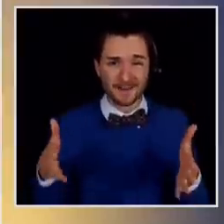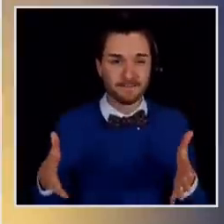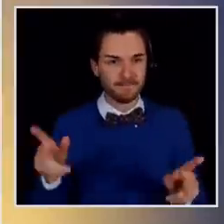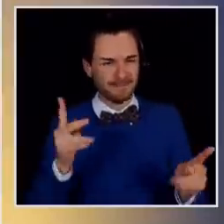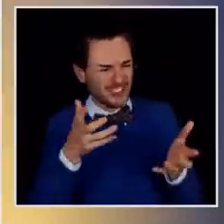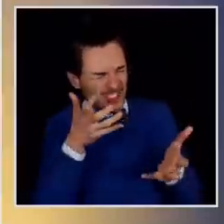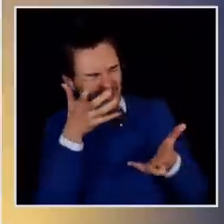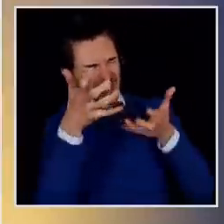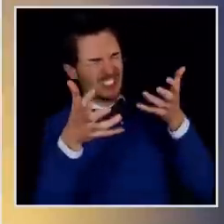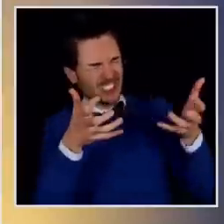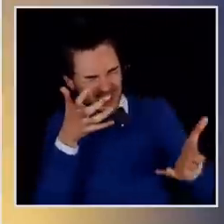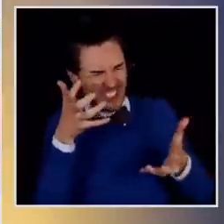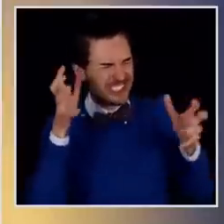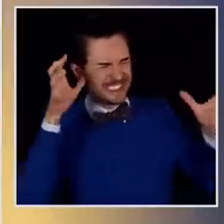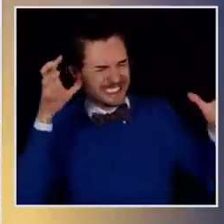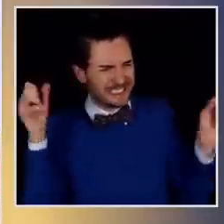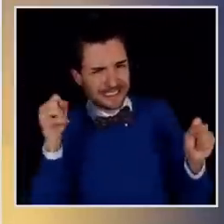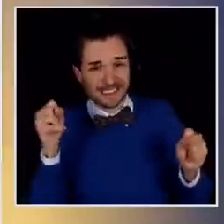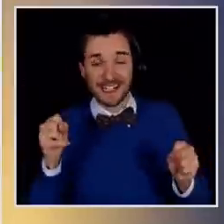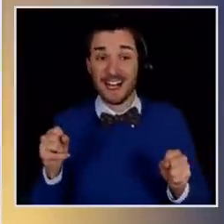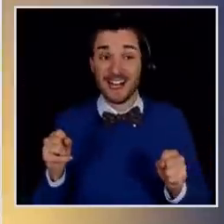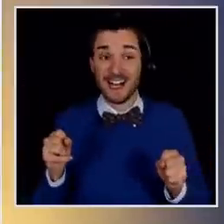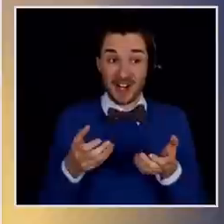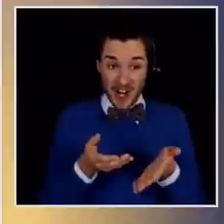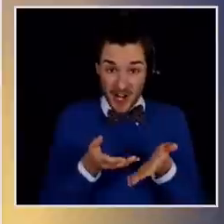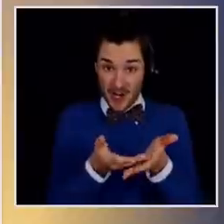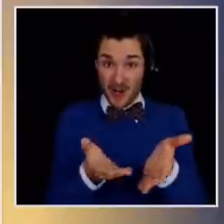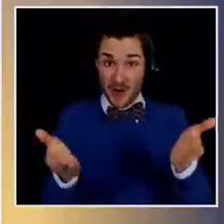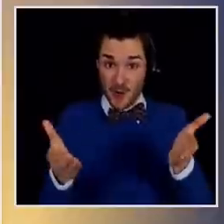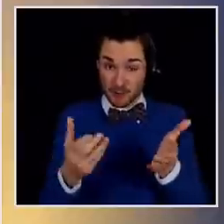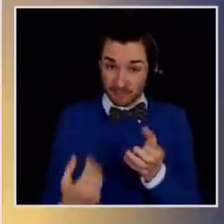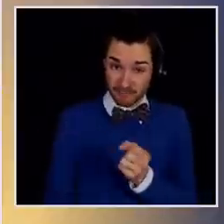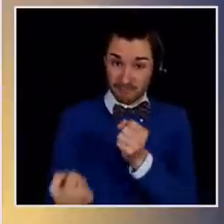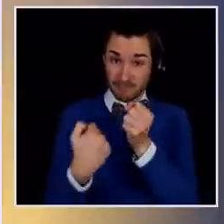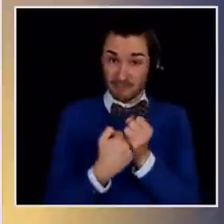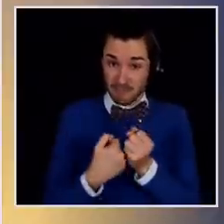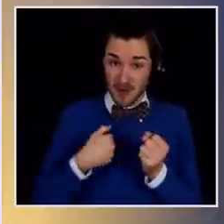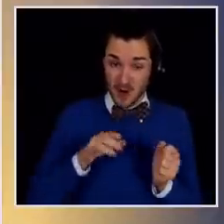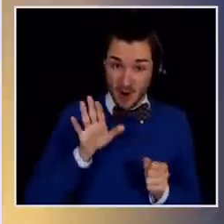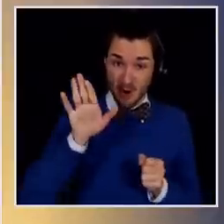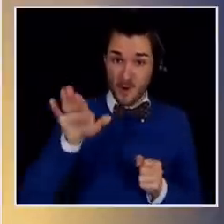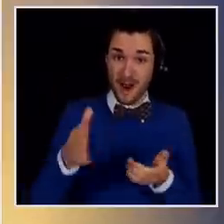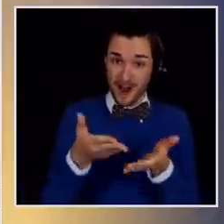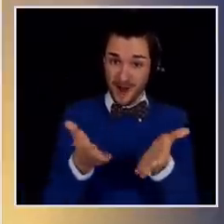and the people who brought me the dance, Delawareans.